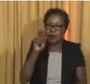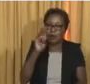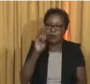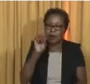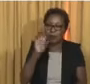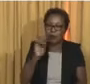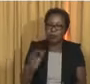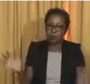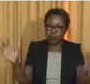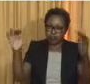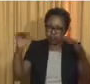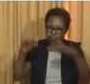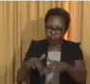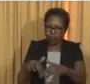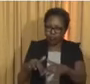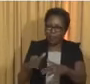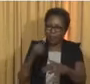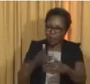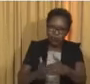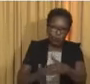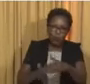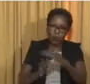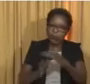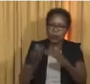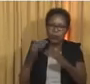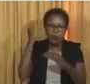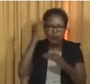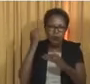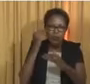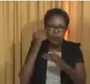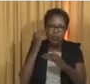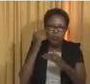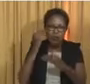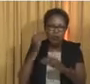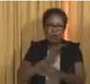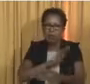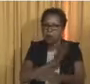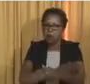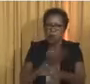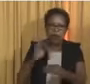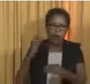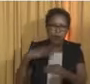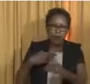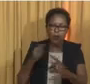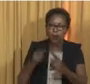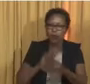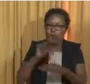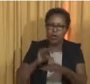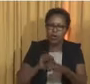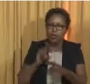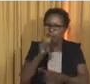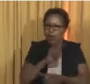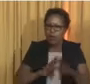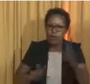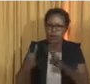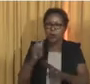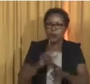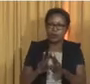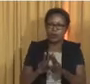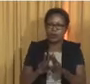of the Constitution, the territory of Kenya, the sovereignty of the people, the national values and principles of governance in